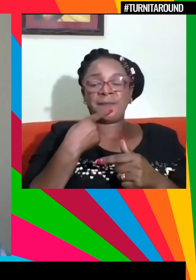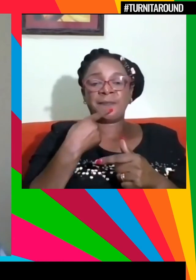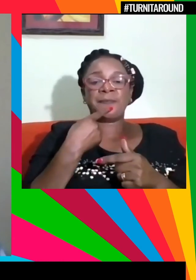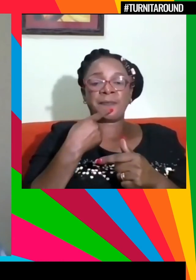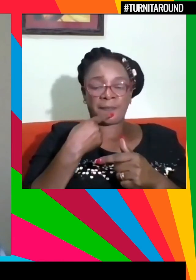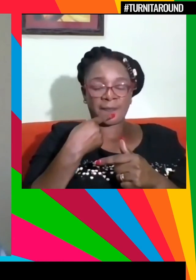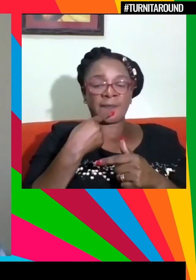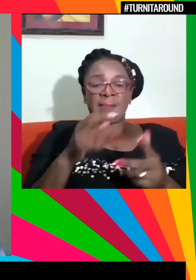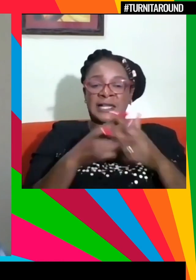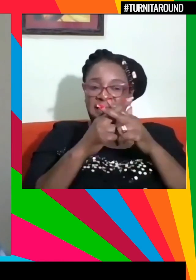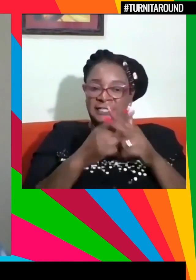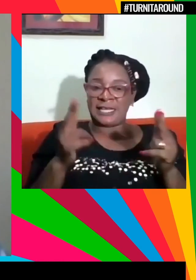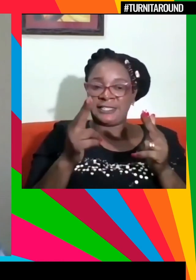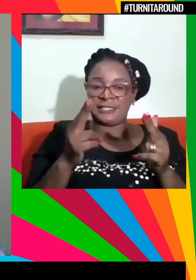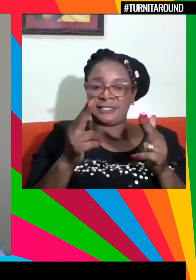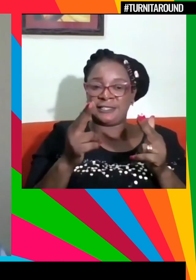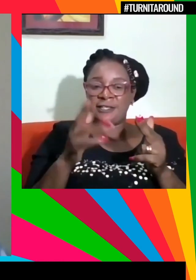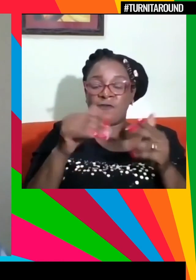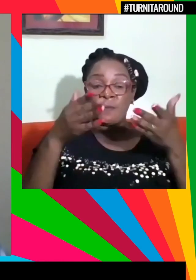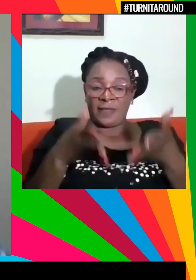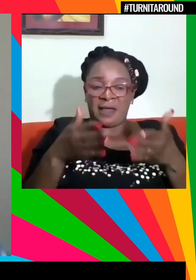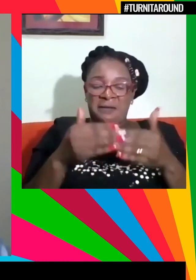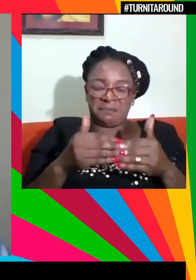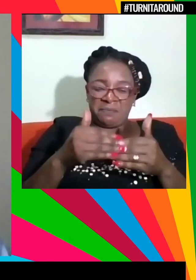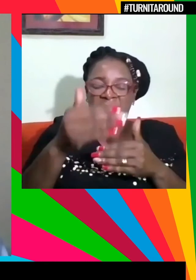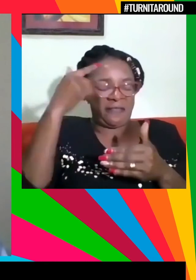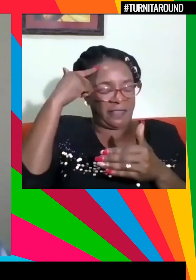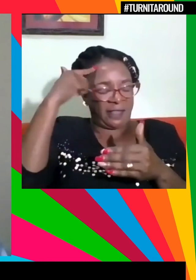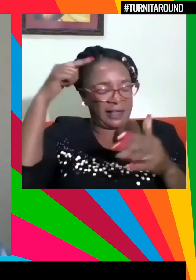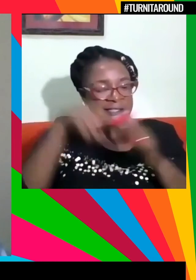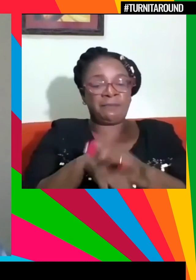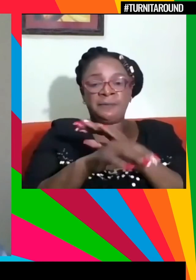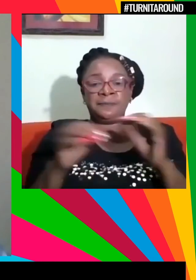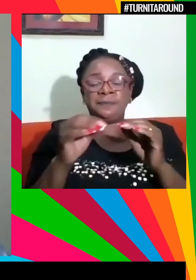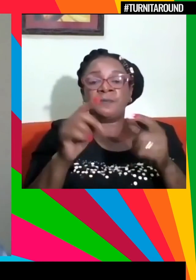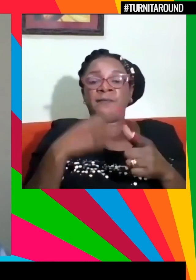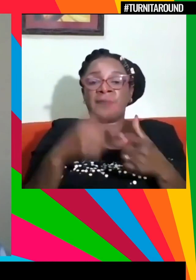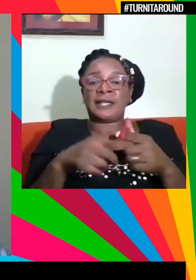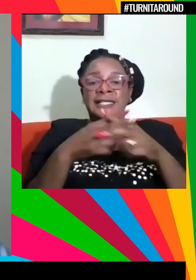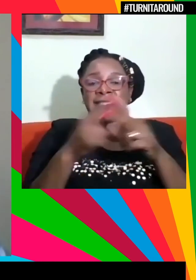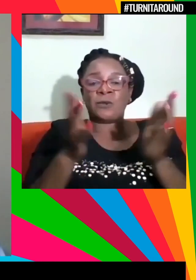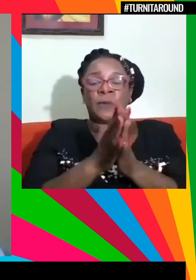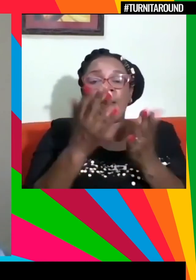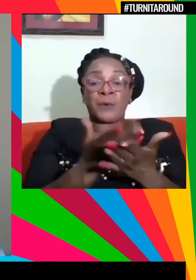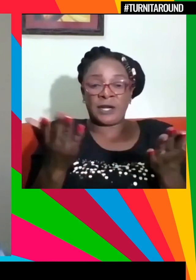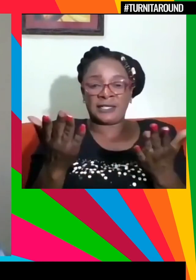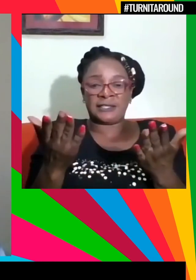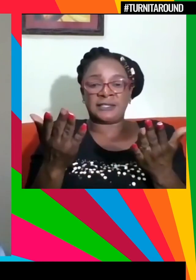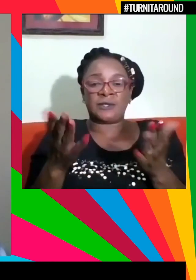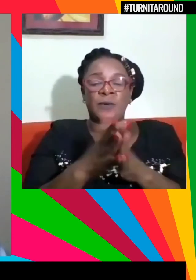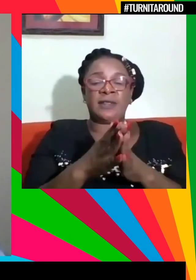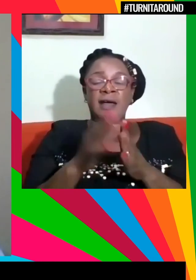and start, kind of go from there, don't overthink it. And the other would be, in our case, if you're starting with a product, a consumer-facing